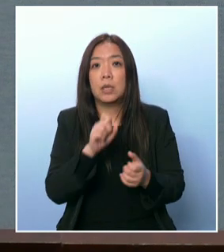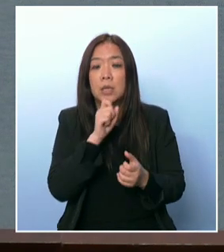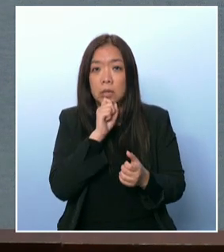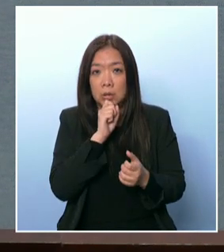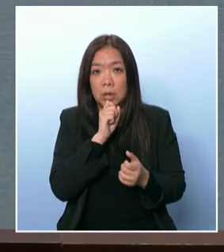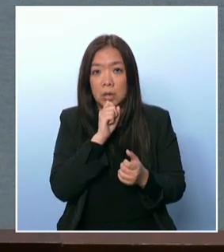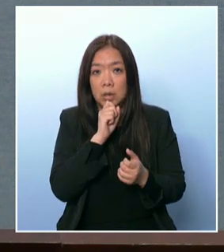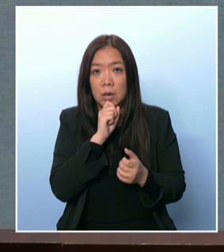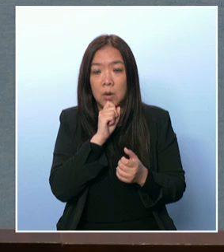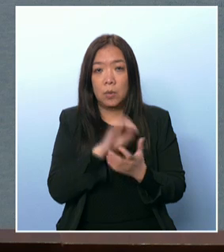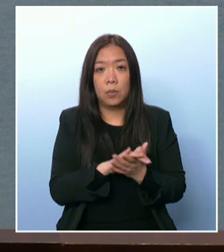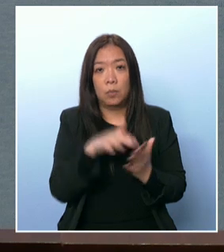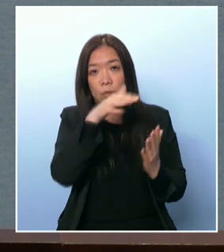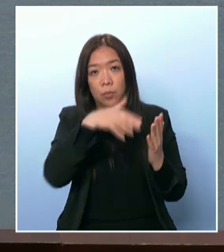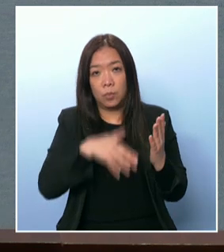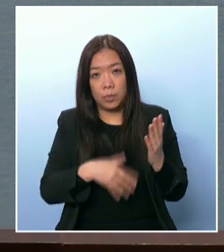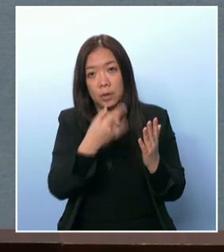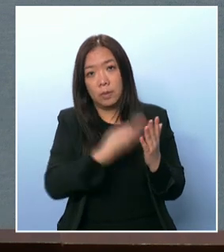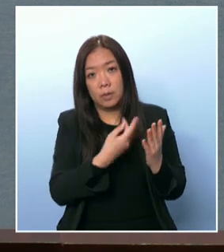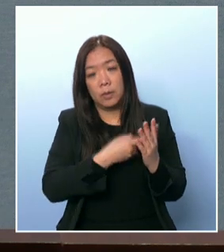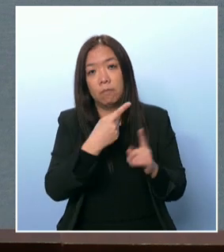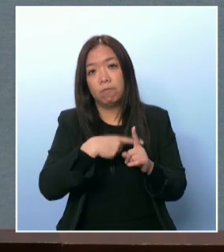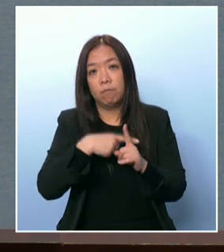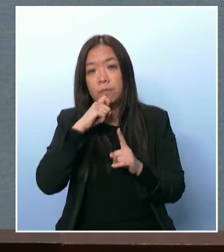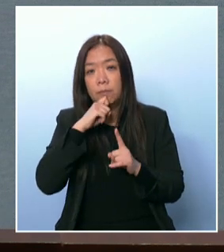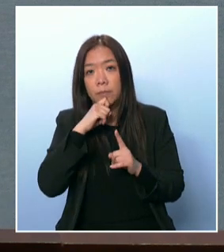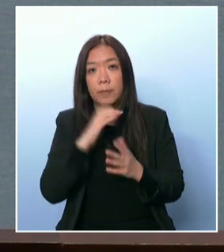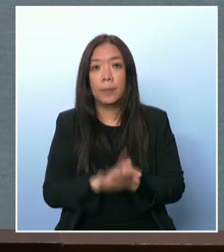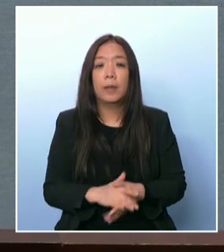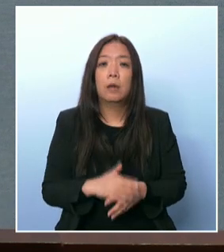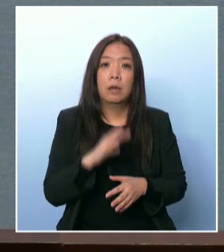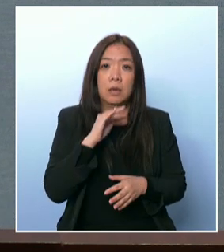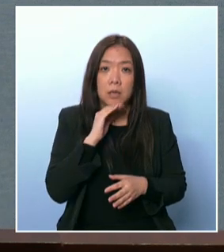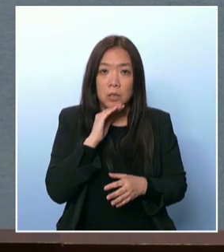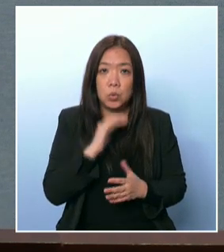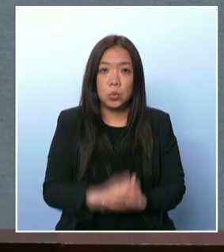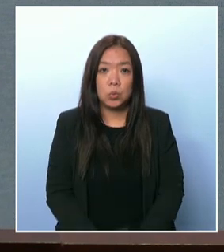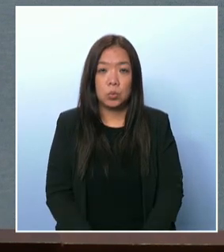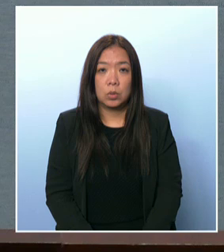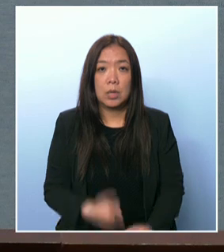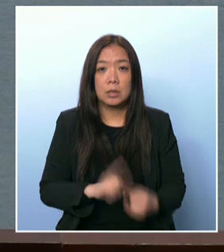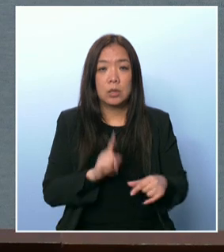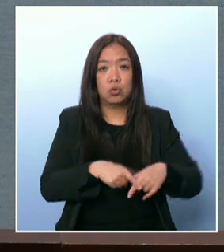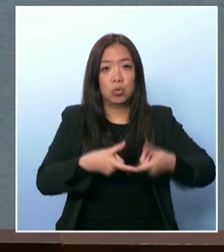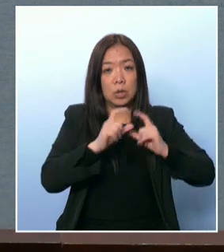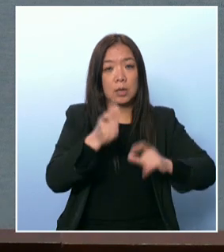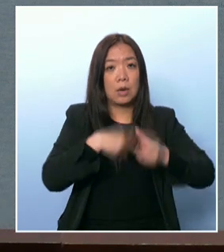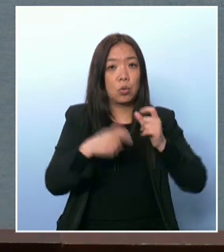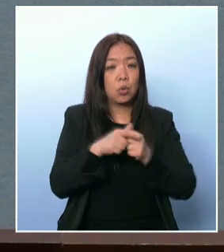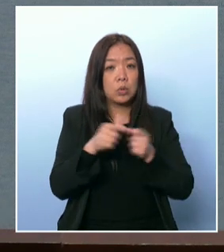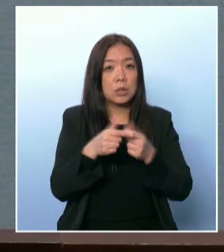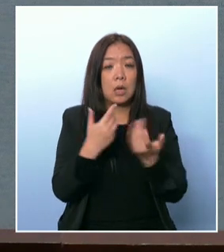standard. There are standards in relation to the metallic pollution